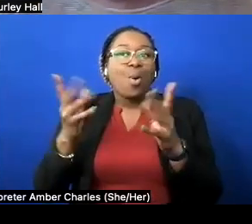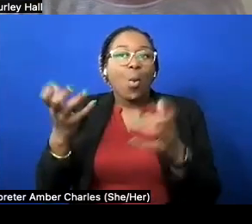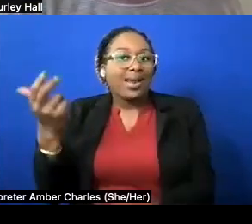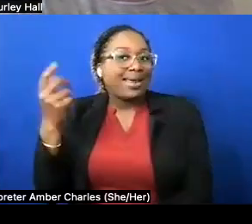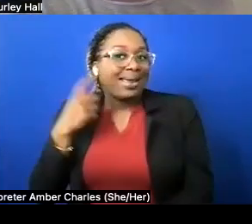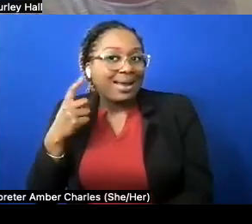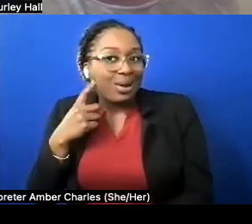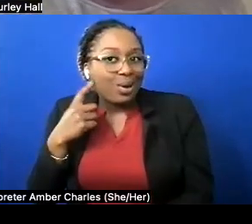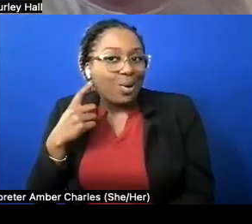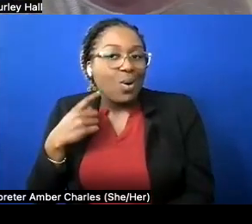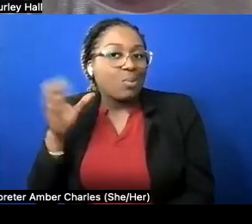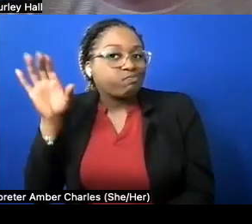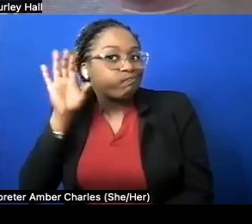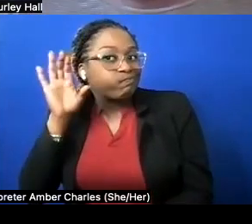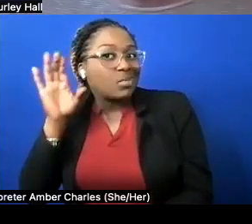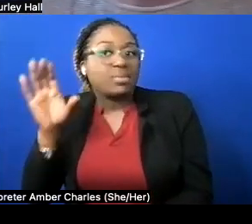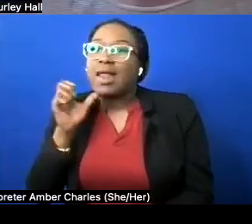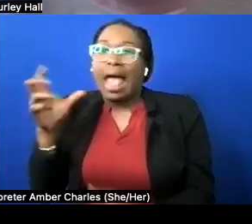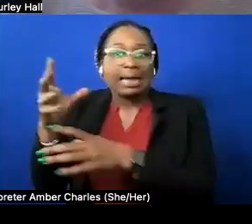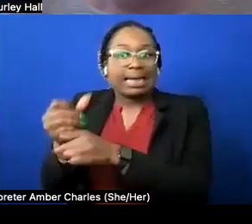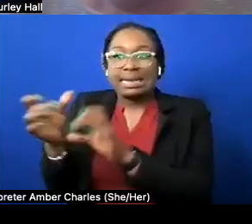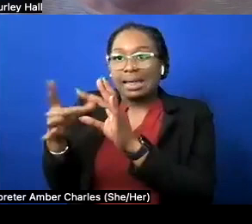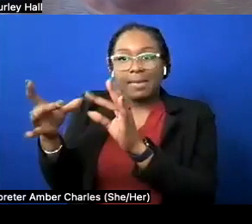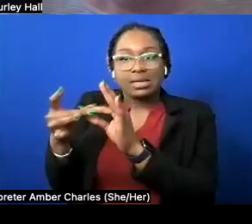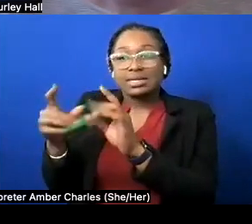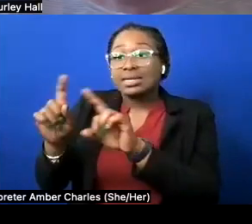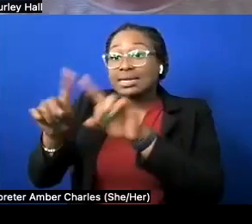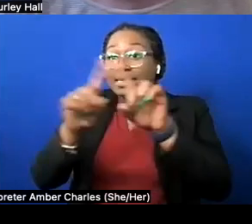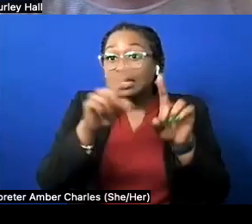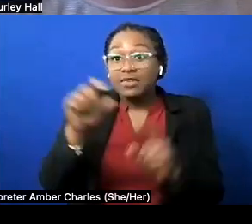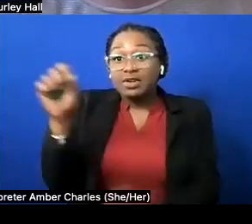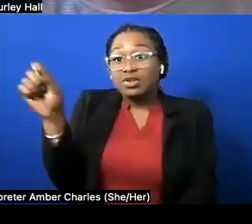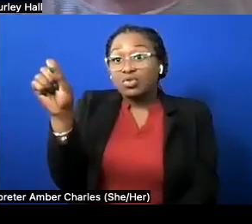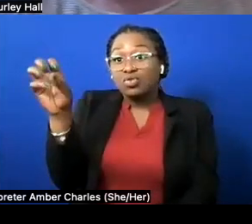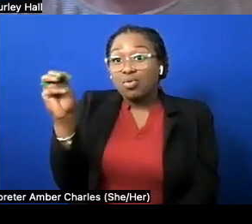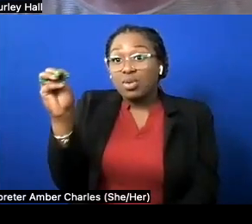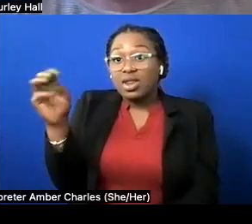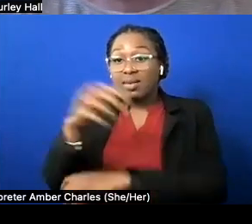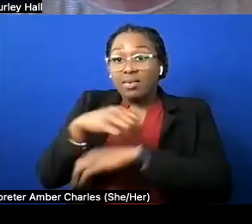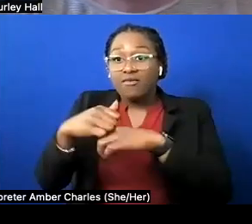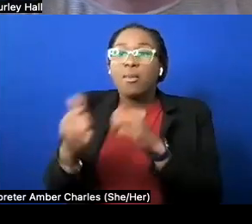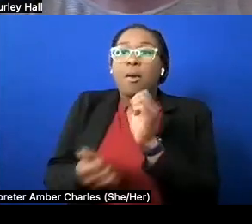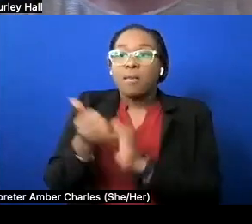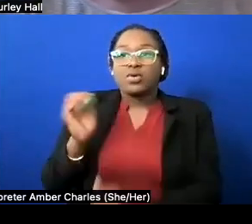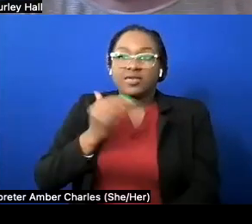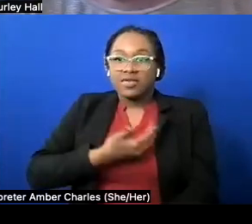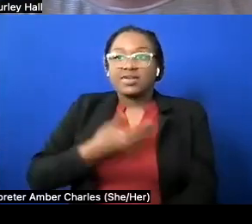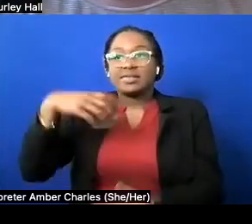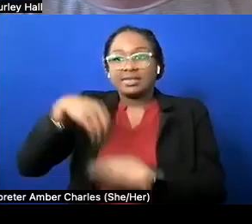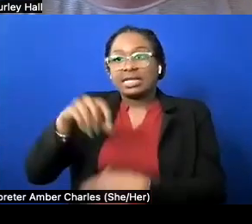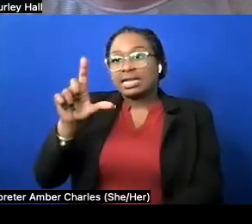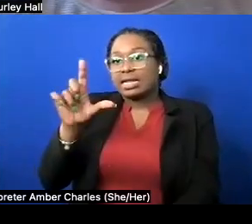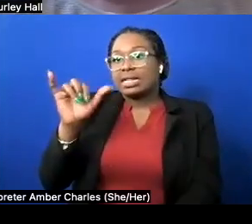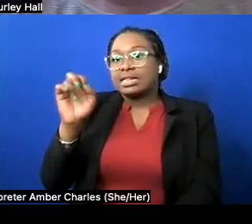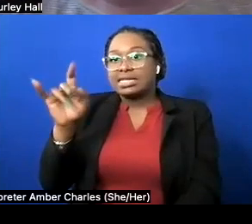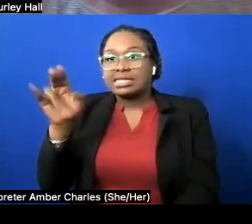but they weren't getting to get the message because on different social media platforms, I mean, a lot of us are on LinkedIn, but LinkedIn is by far,